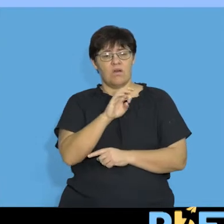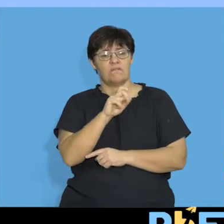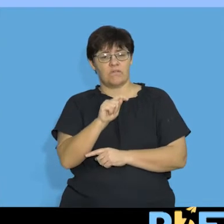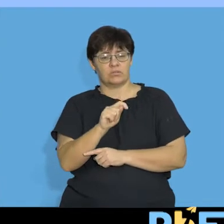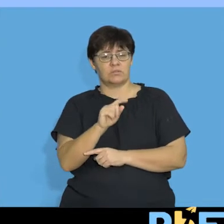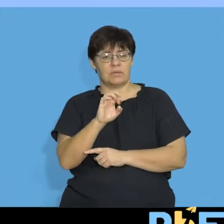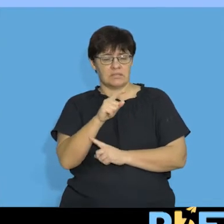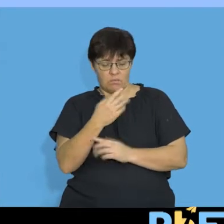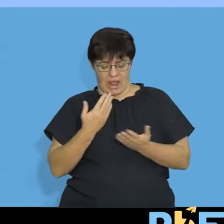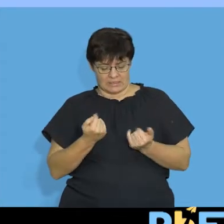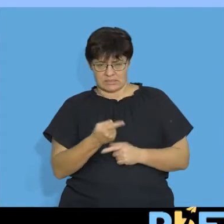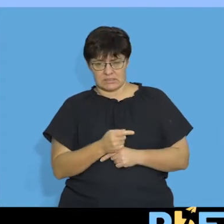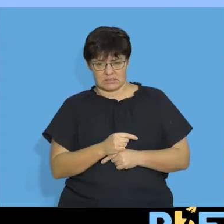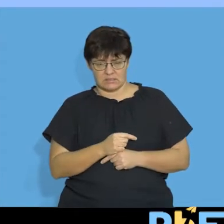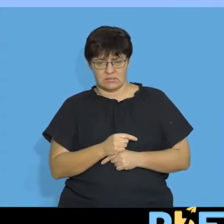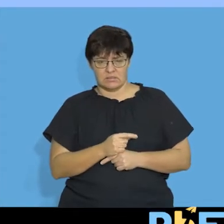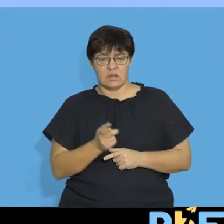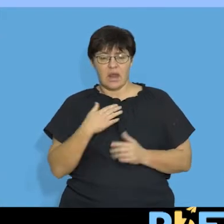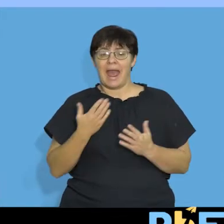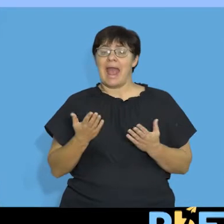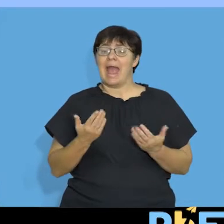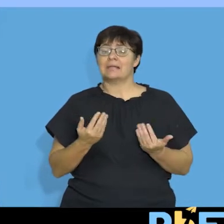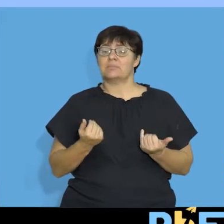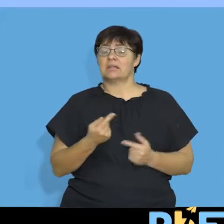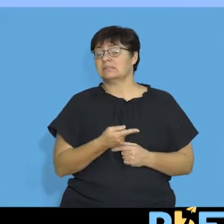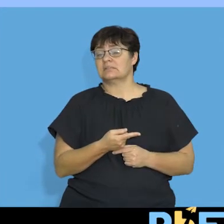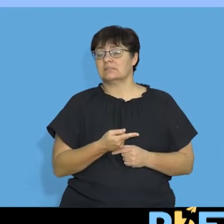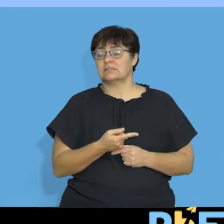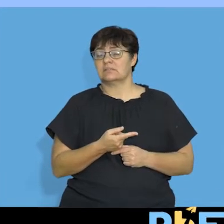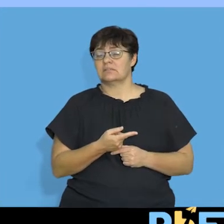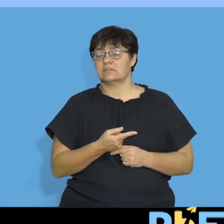is expecting. The voltmeter is expecting the